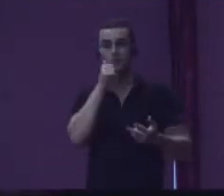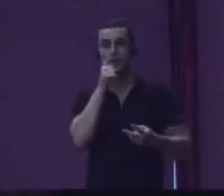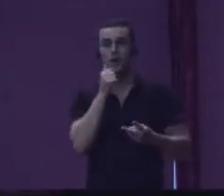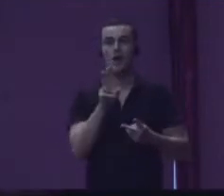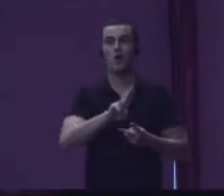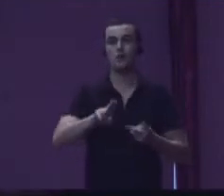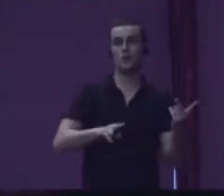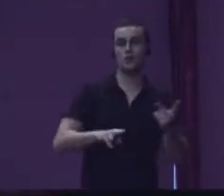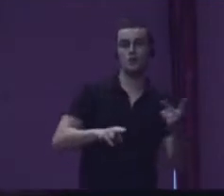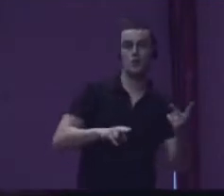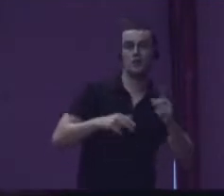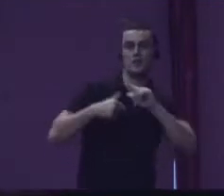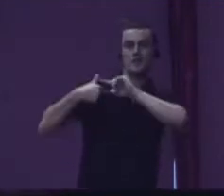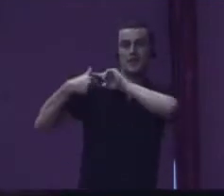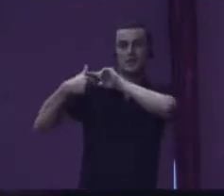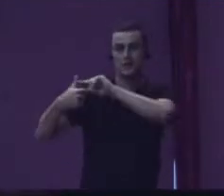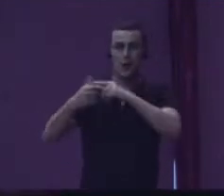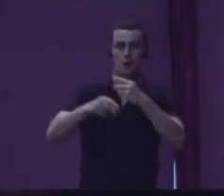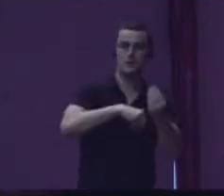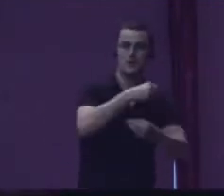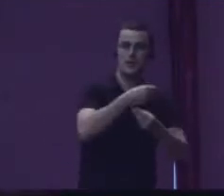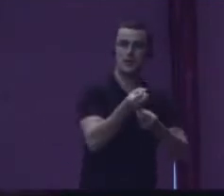And unfortunately, it's not clear here, but